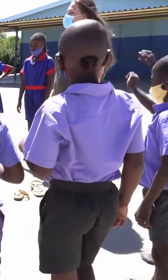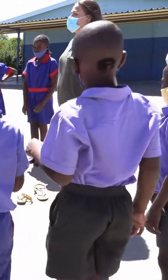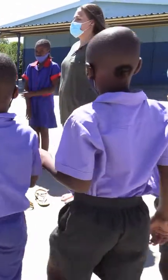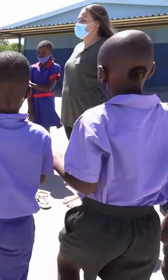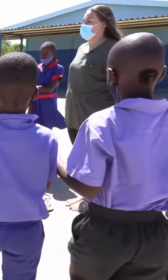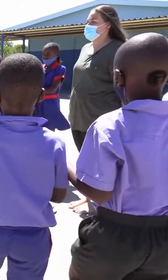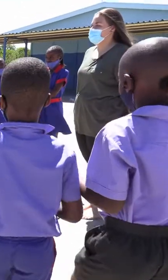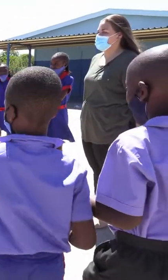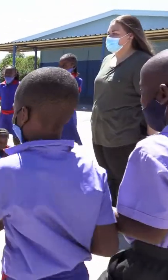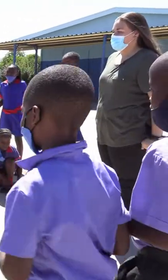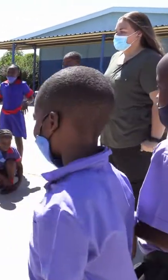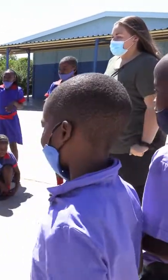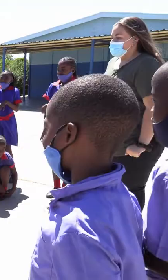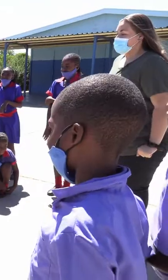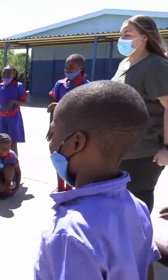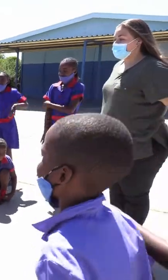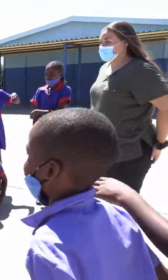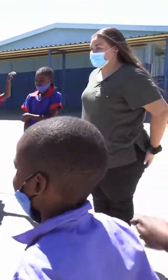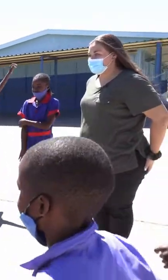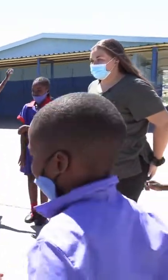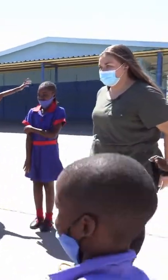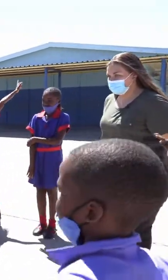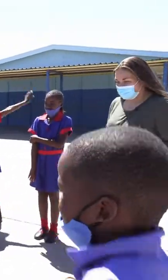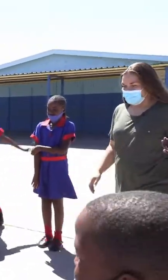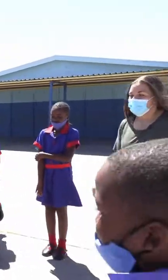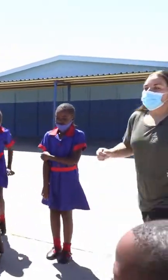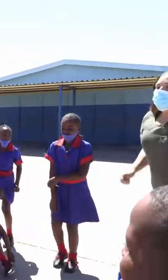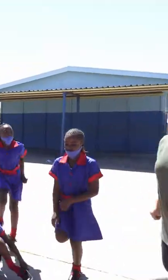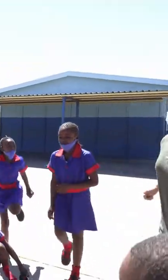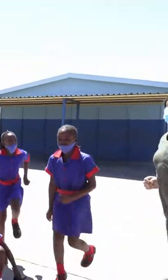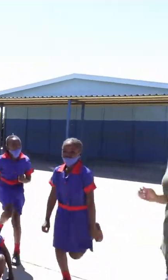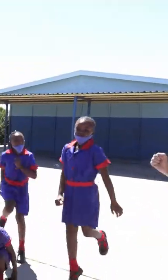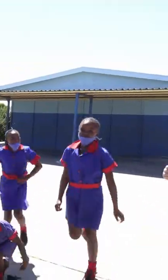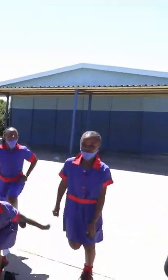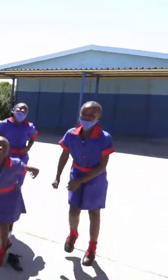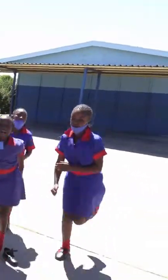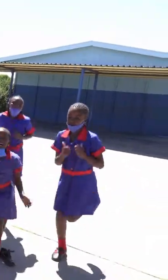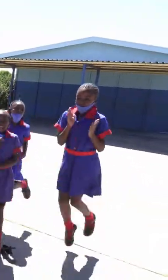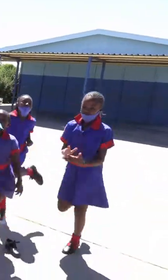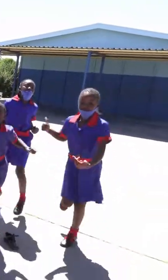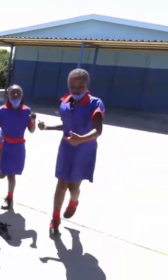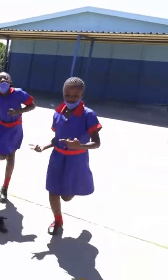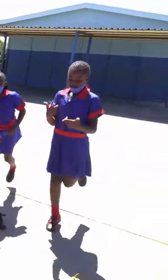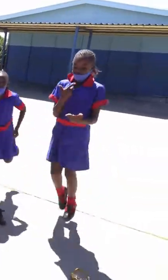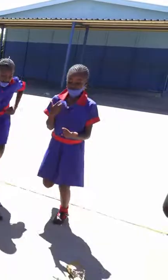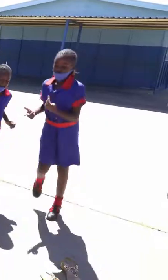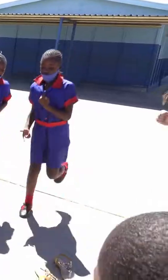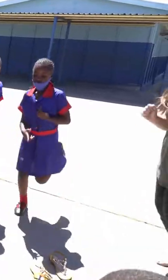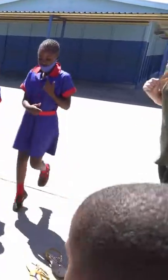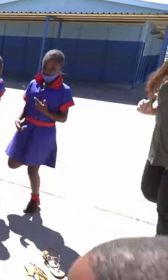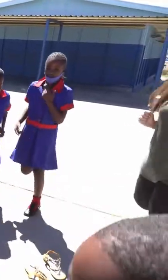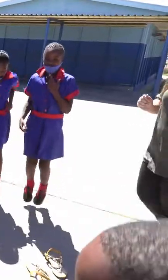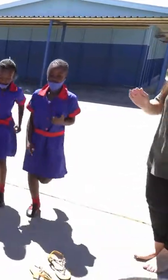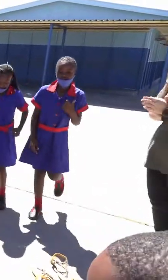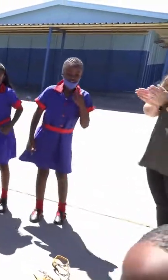Yay, what was number five? Butt kicks, Nay. One, two, three, four,